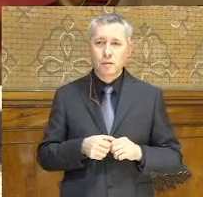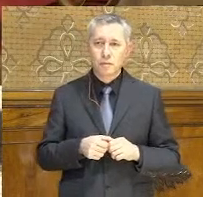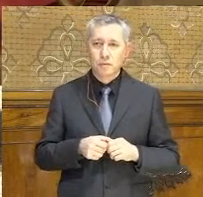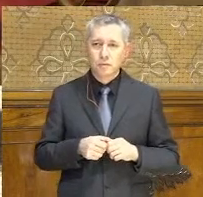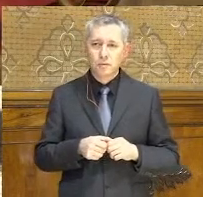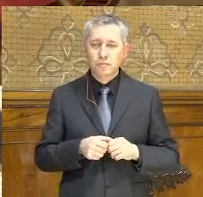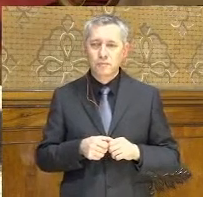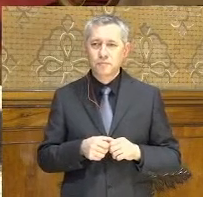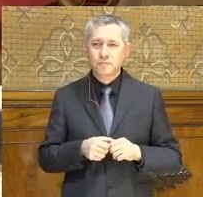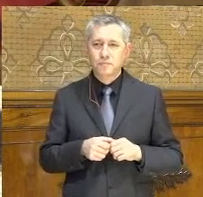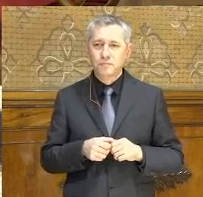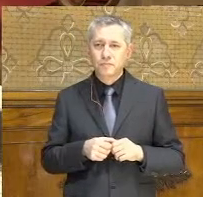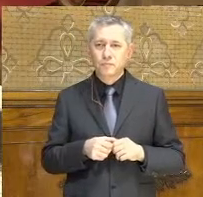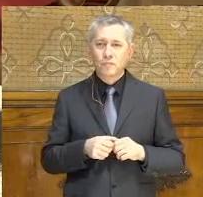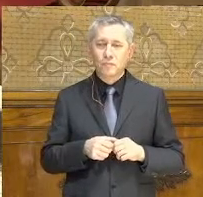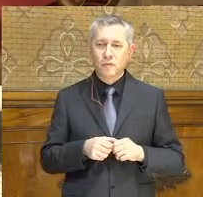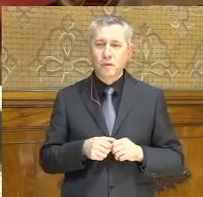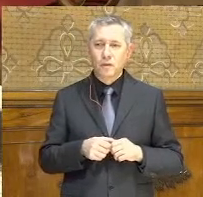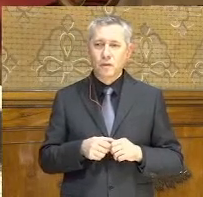I put it up, it says locked.